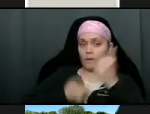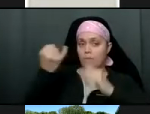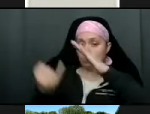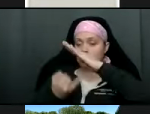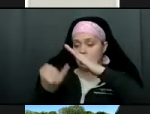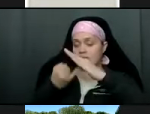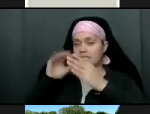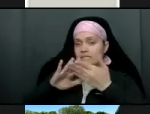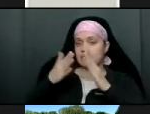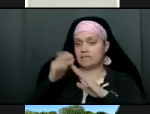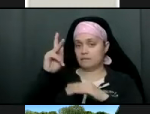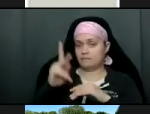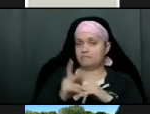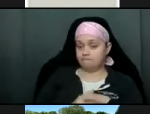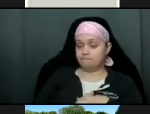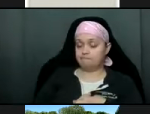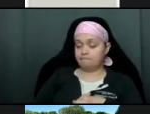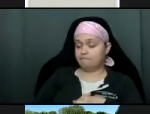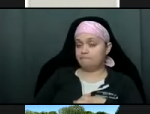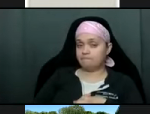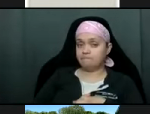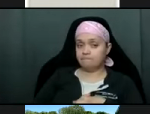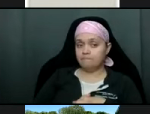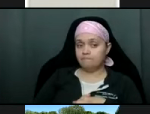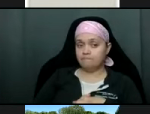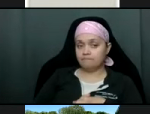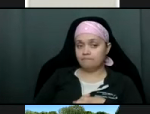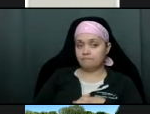isolated city. Okay.